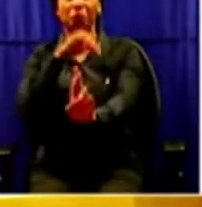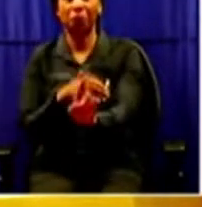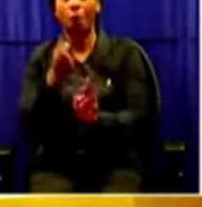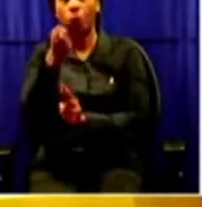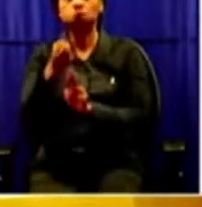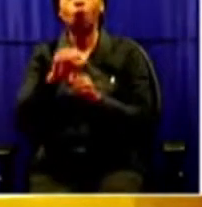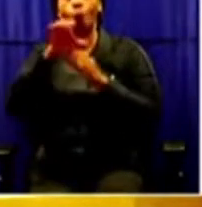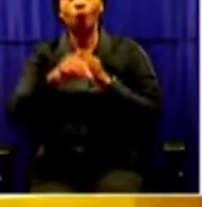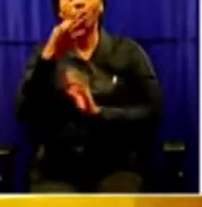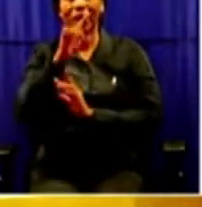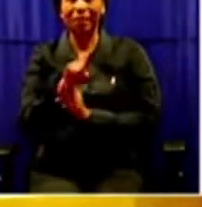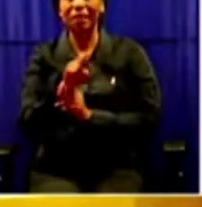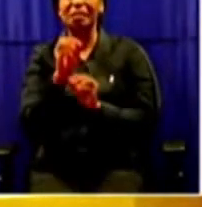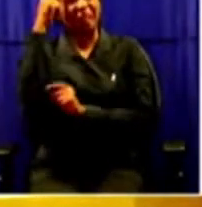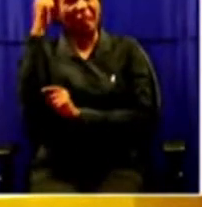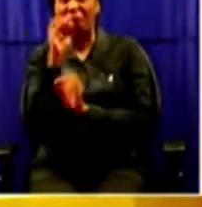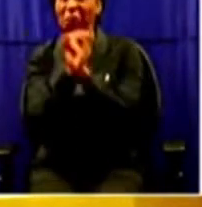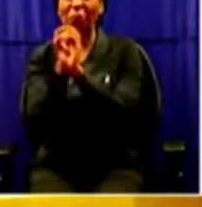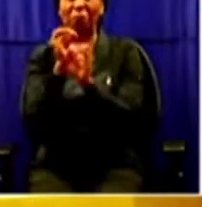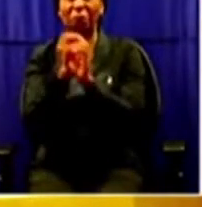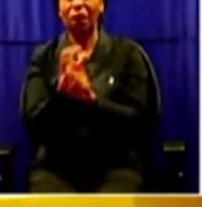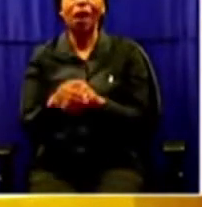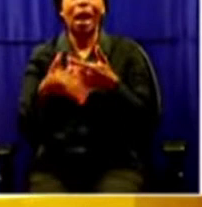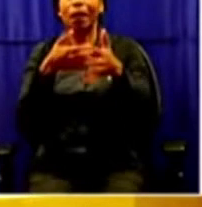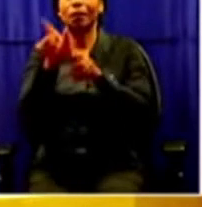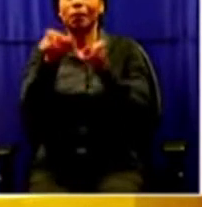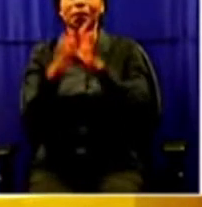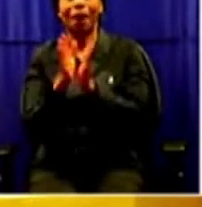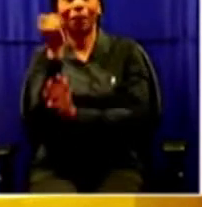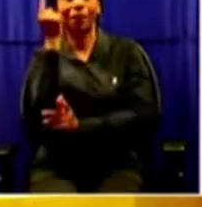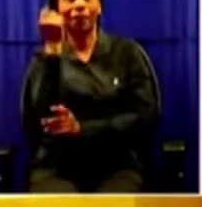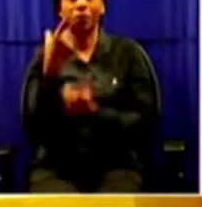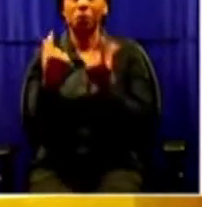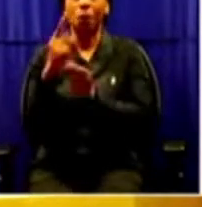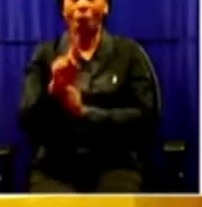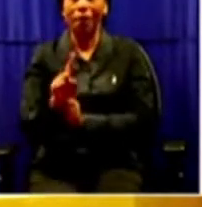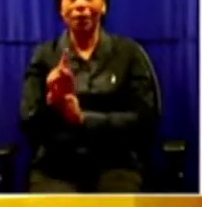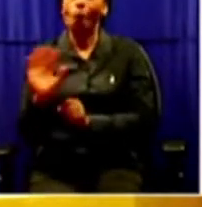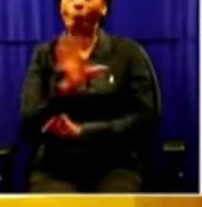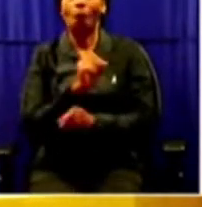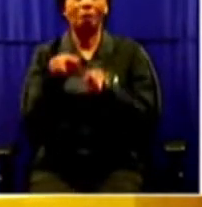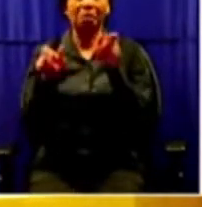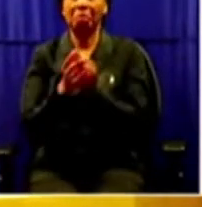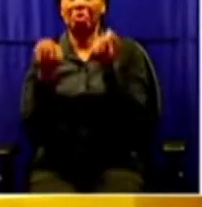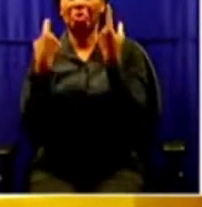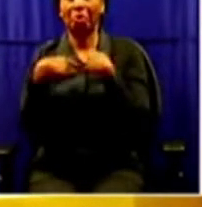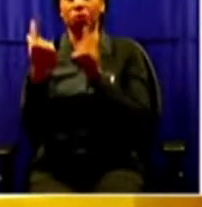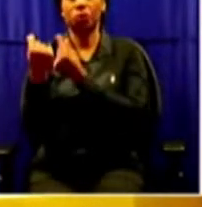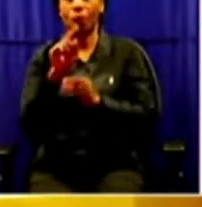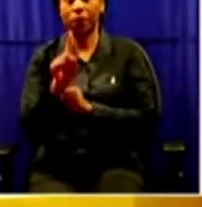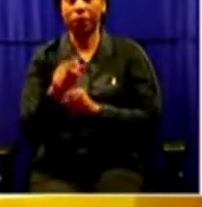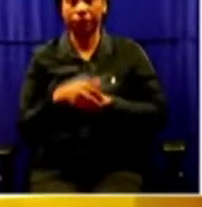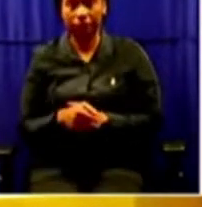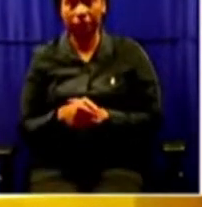he doesn't think anyone has any idea of what they're actually doing. But the worst came from Fiona Brooke-Leggett,